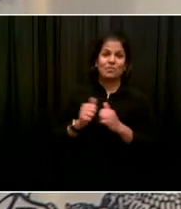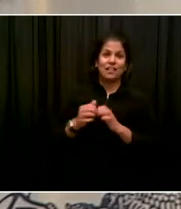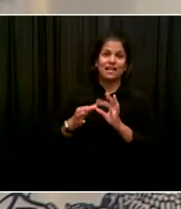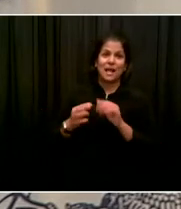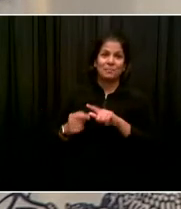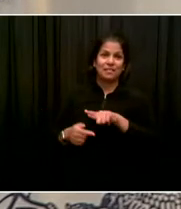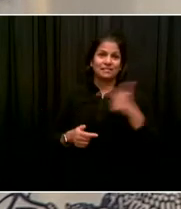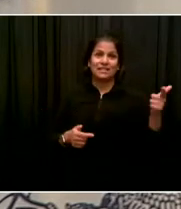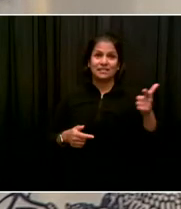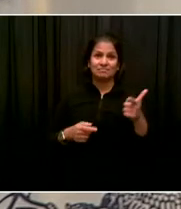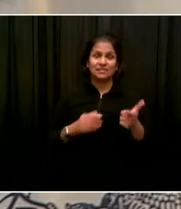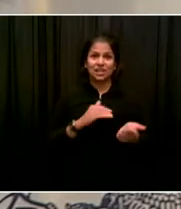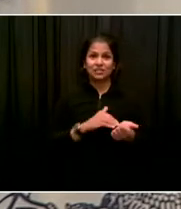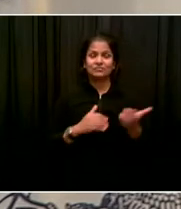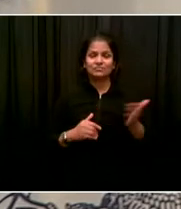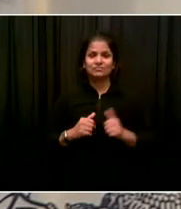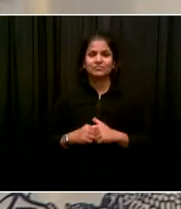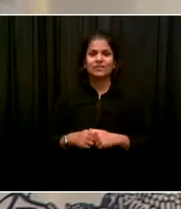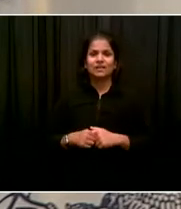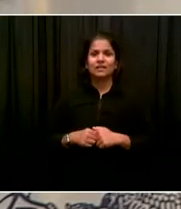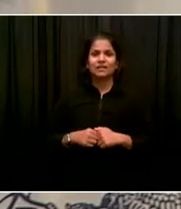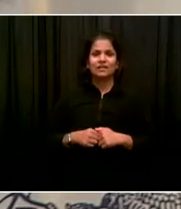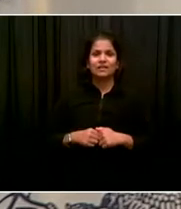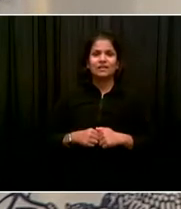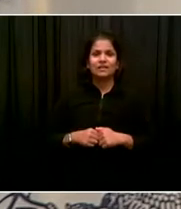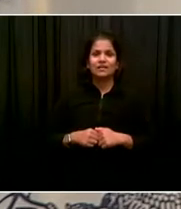Dr. Katz and Dr. Choksi.